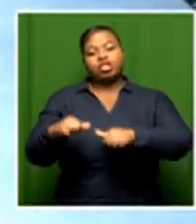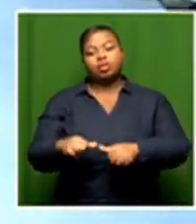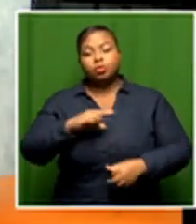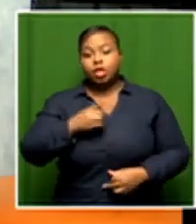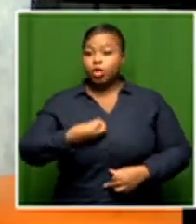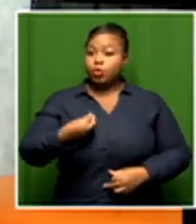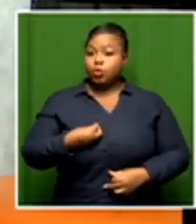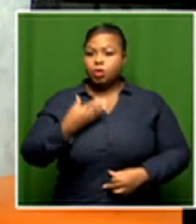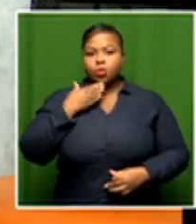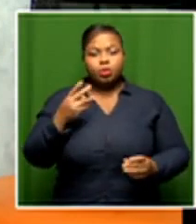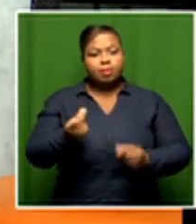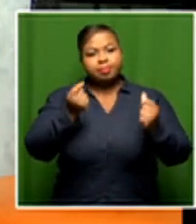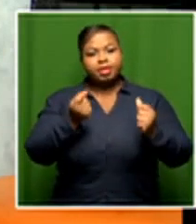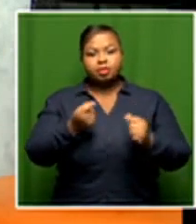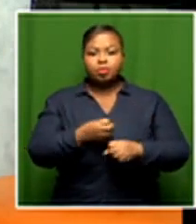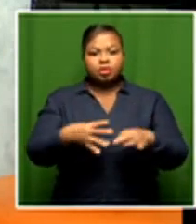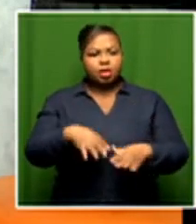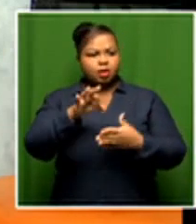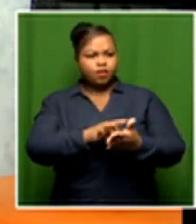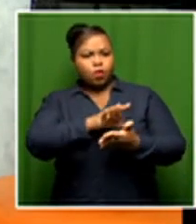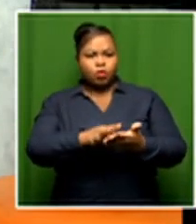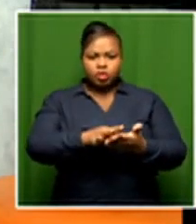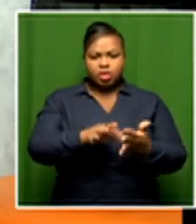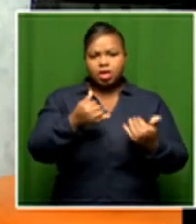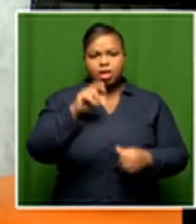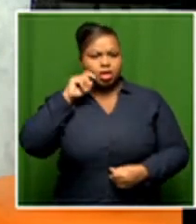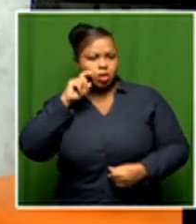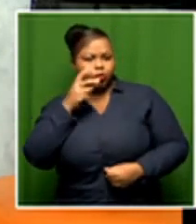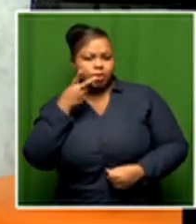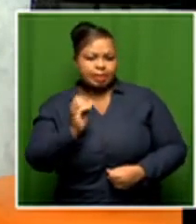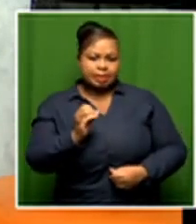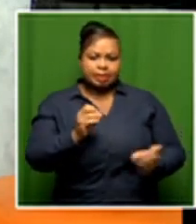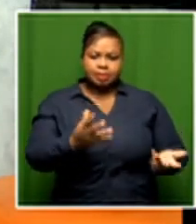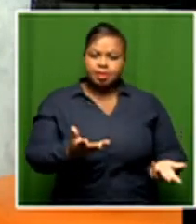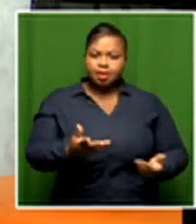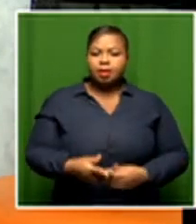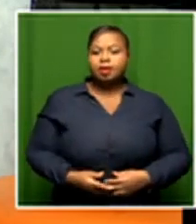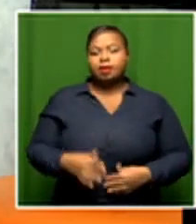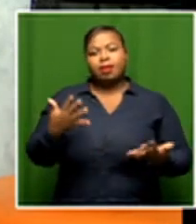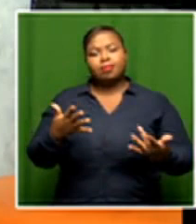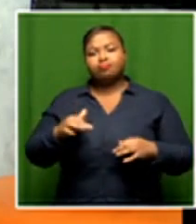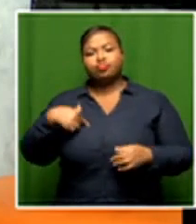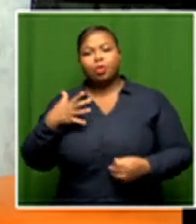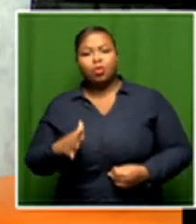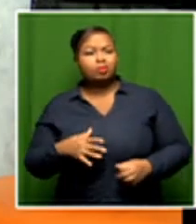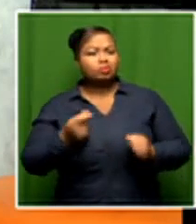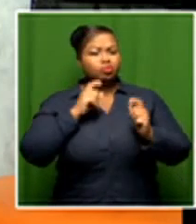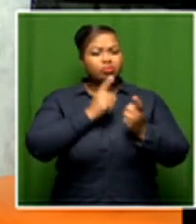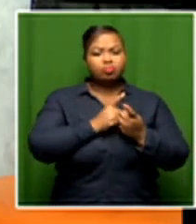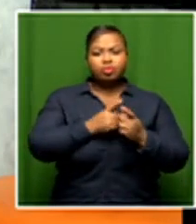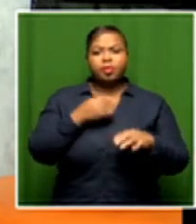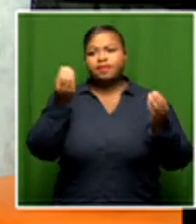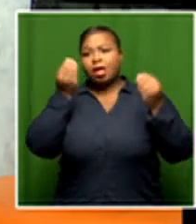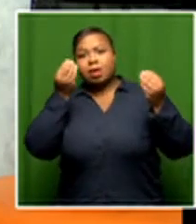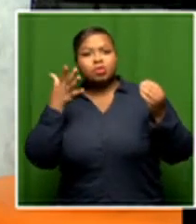youth that just came into started voting. We are in our 20s, and then we're happening. We want to make our